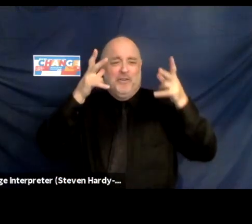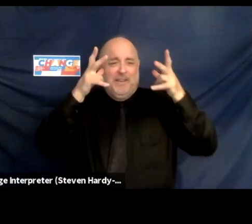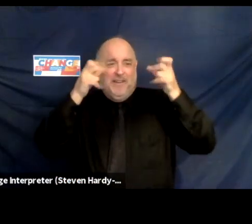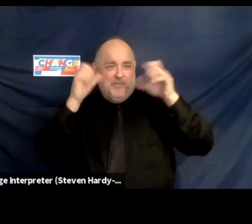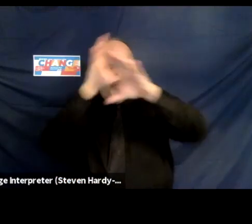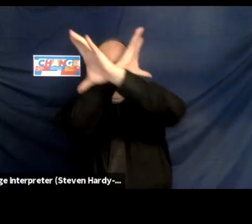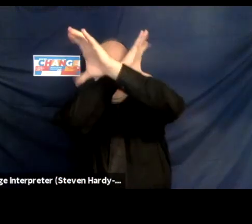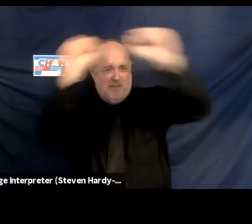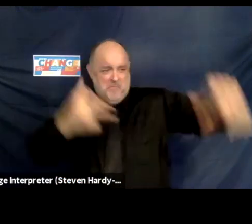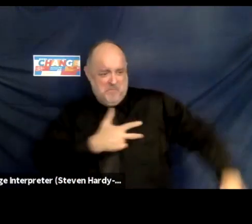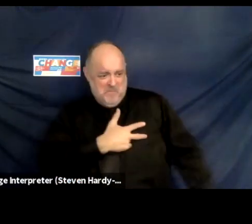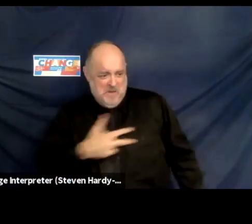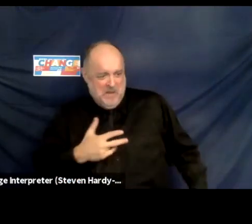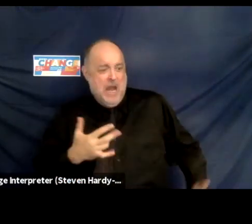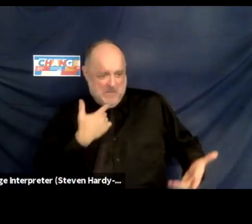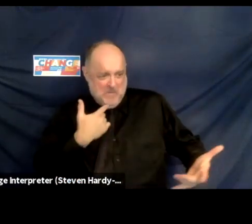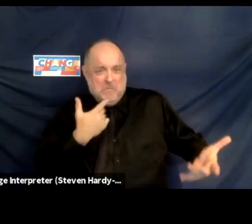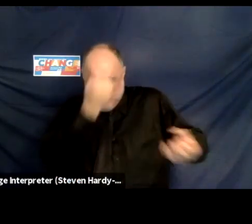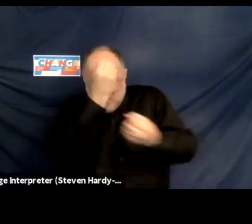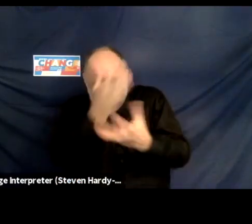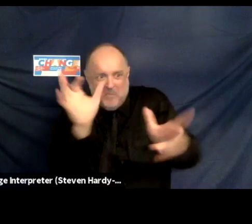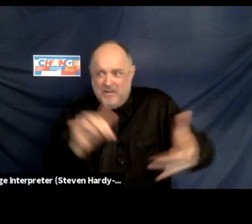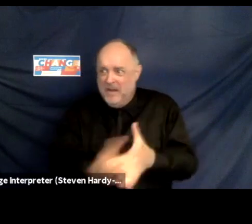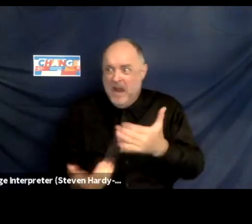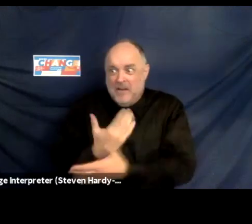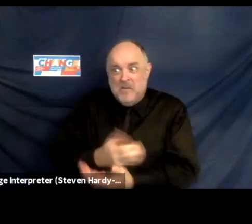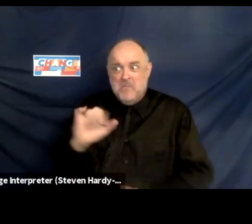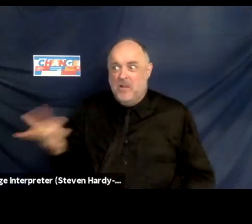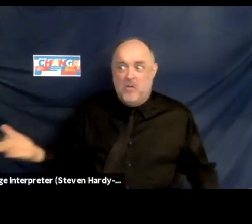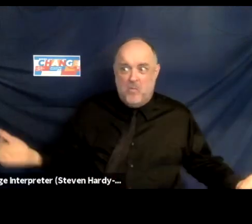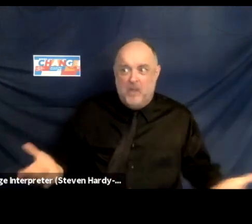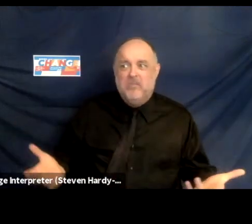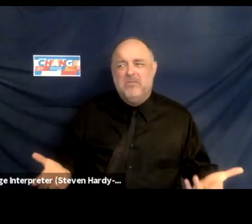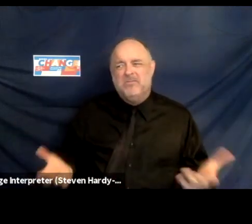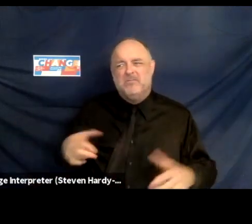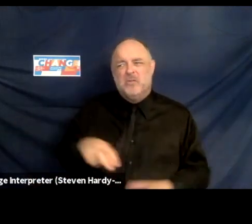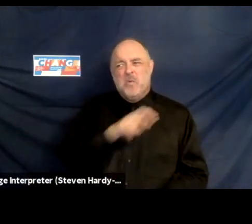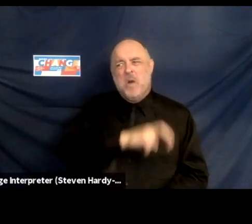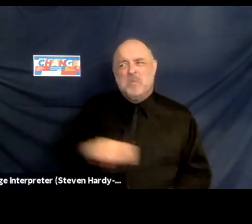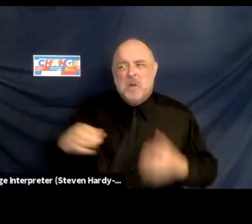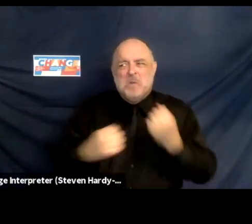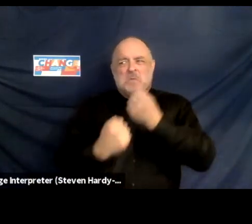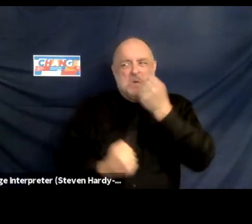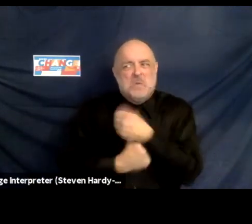that the next big bill should be like a transportation infrastructure bill.